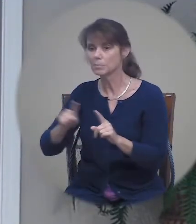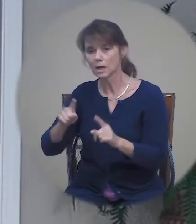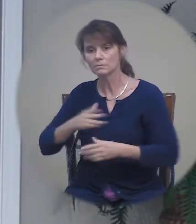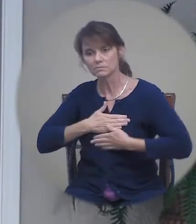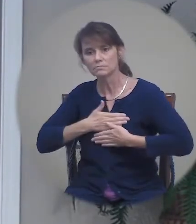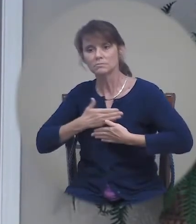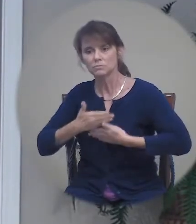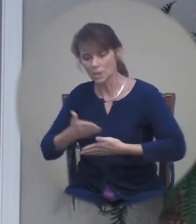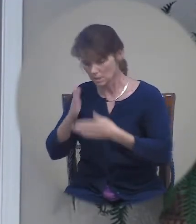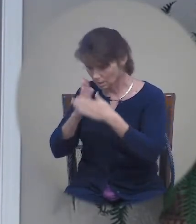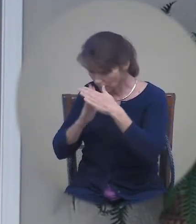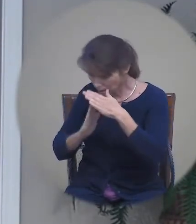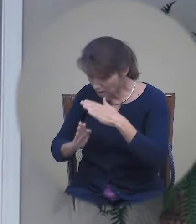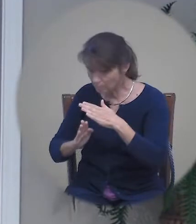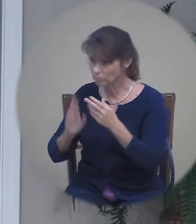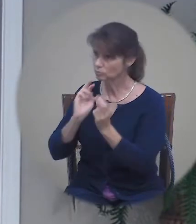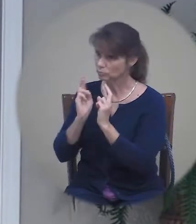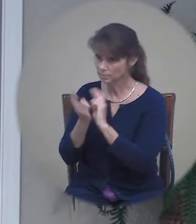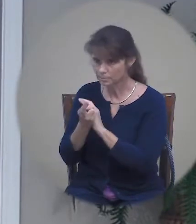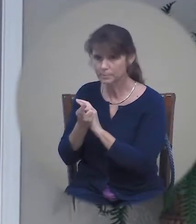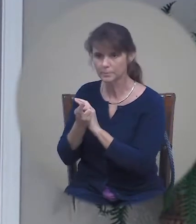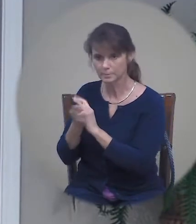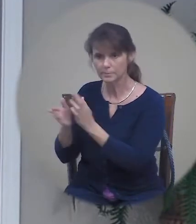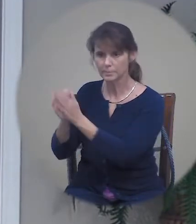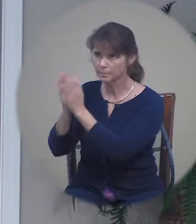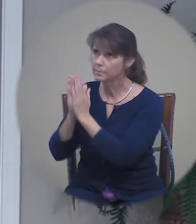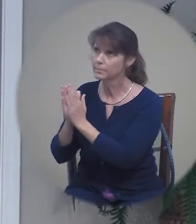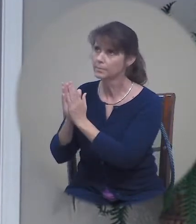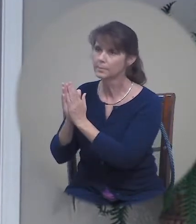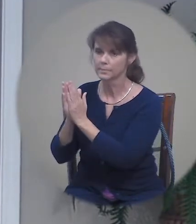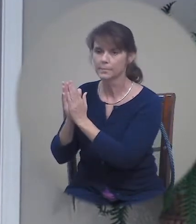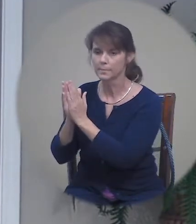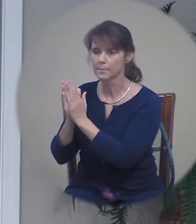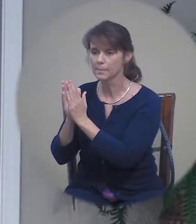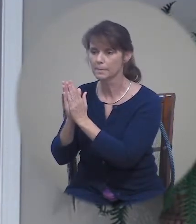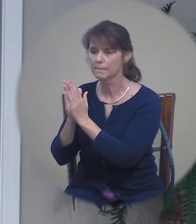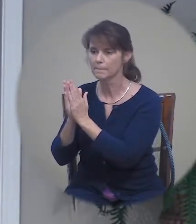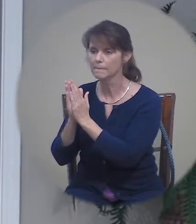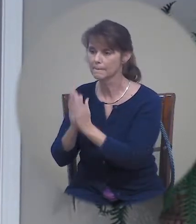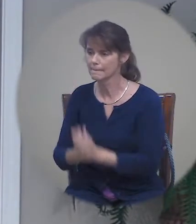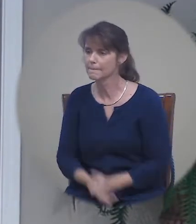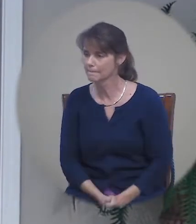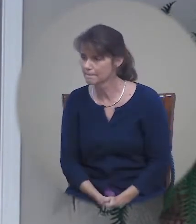to humble himself. And that's what we see him do. And maybe